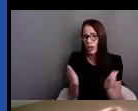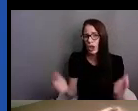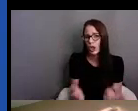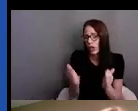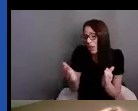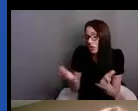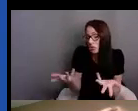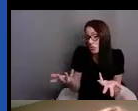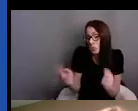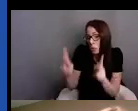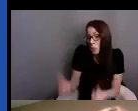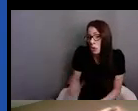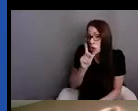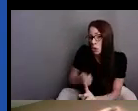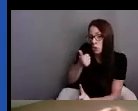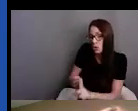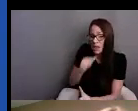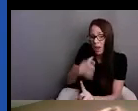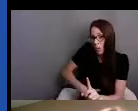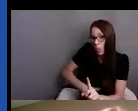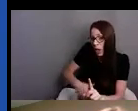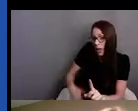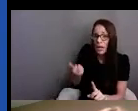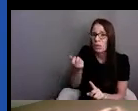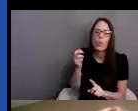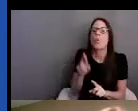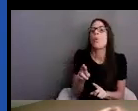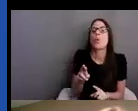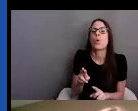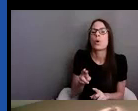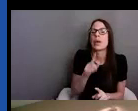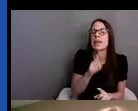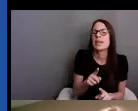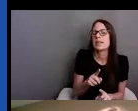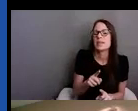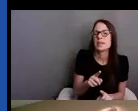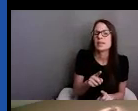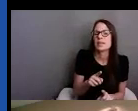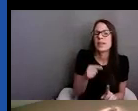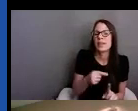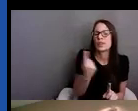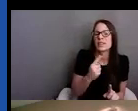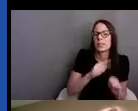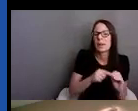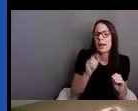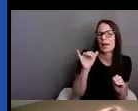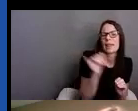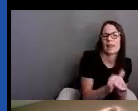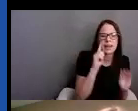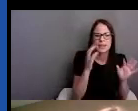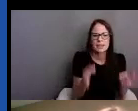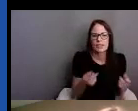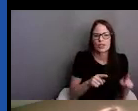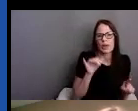who's not pregnant, or is there something about that decision that at that period of life that makes it a little different?